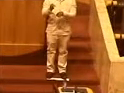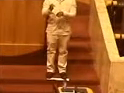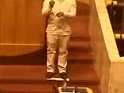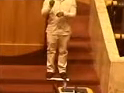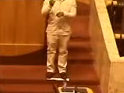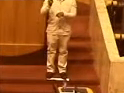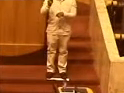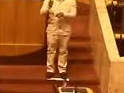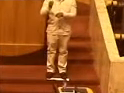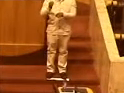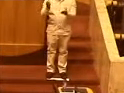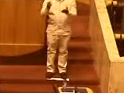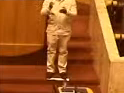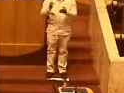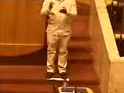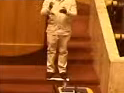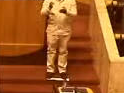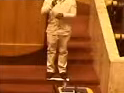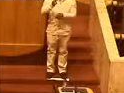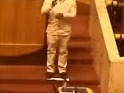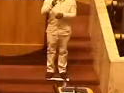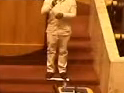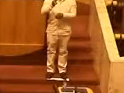municipality with a total budget of